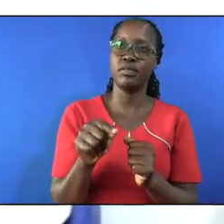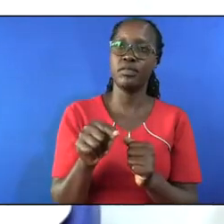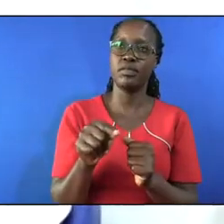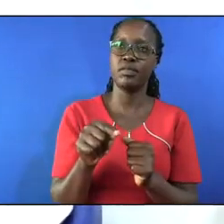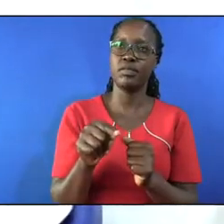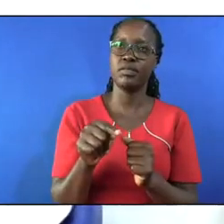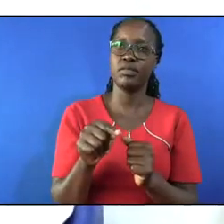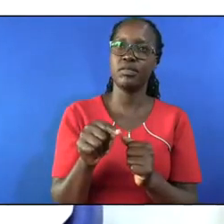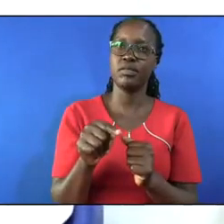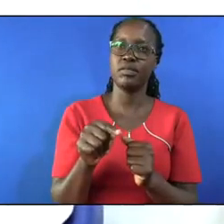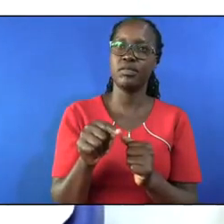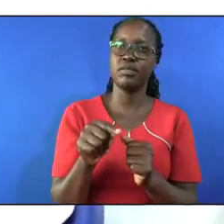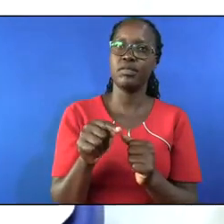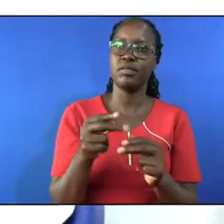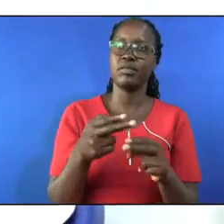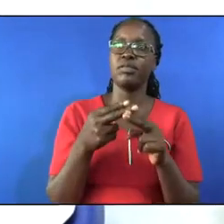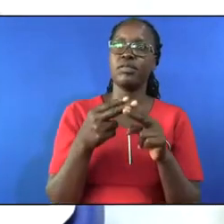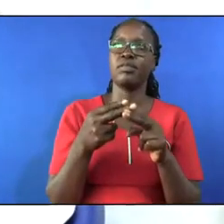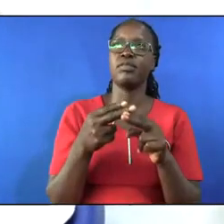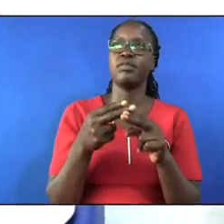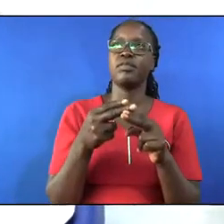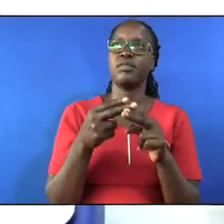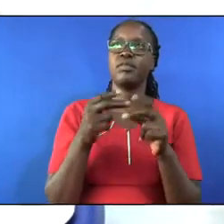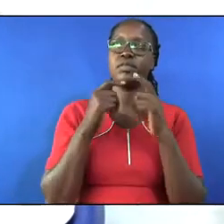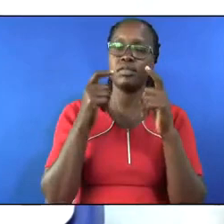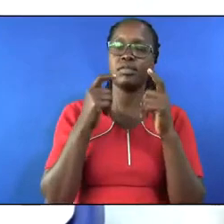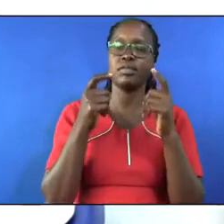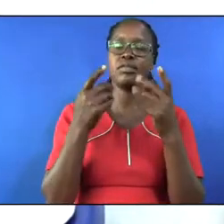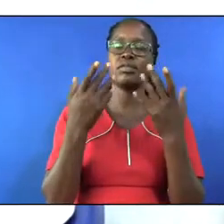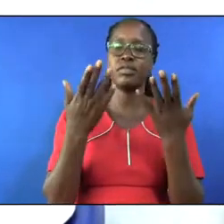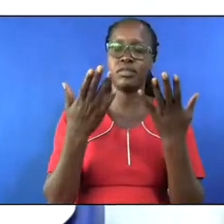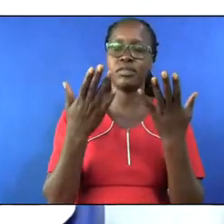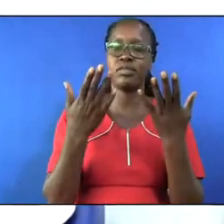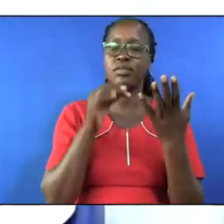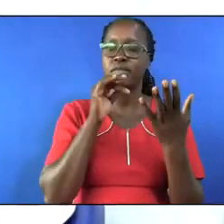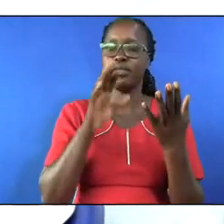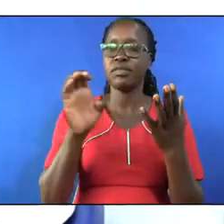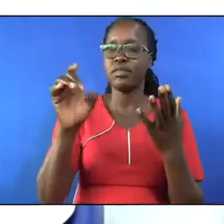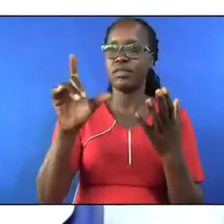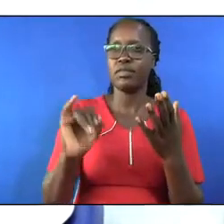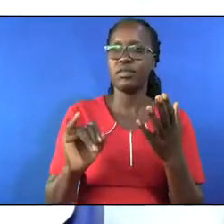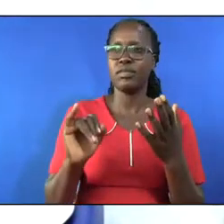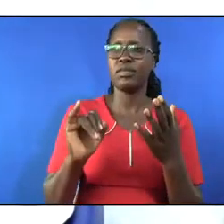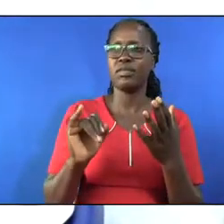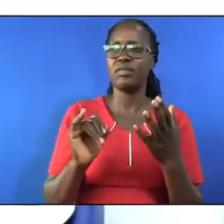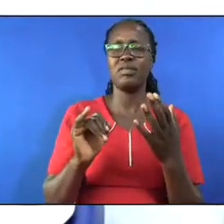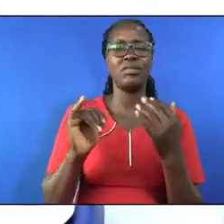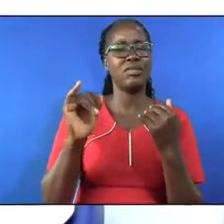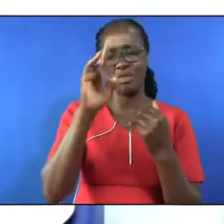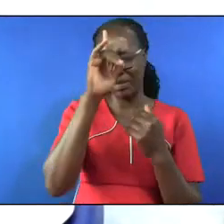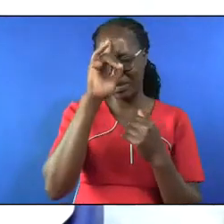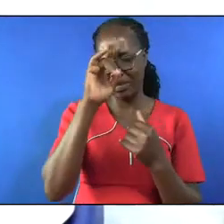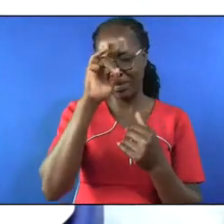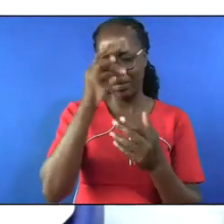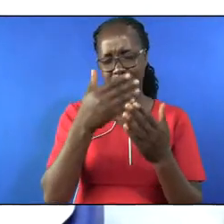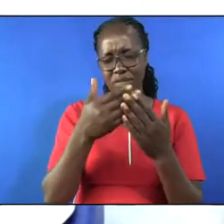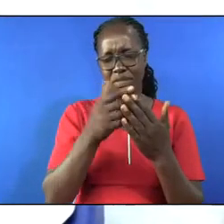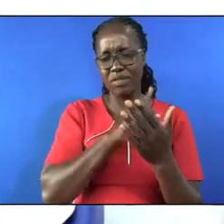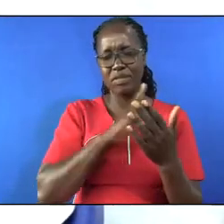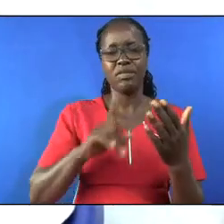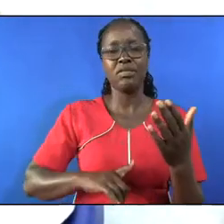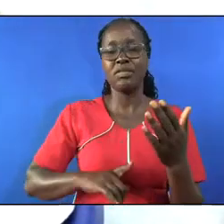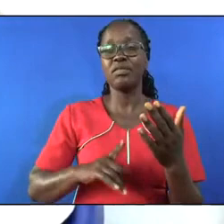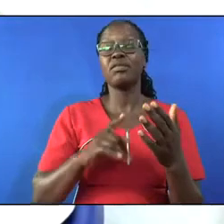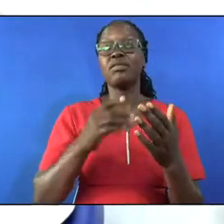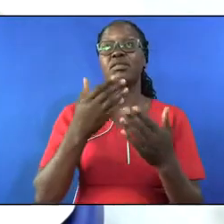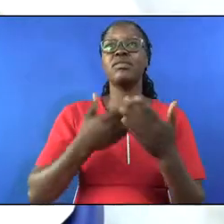This sin of the sons of Eli was extremely serious in the Lord's sight because they treated the